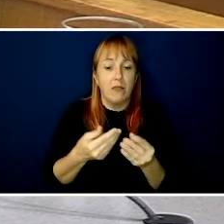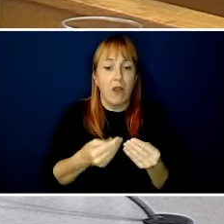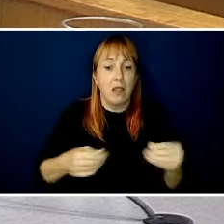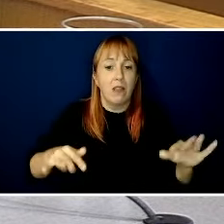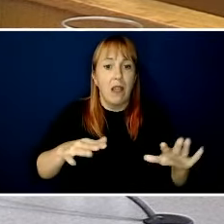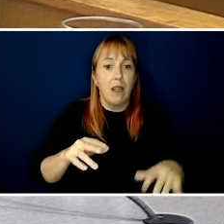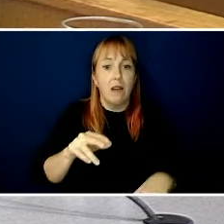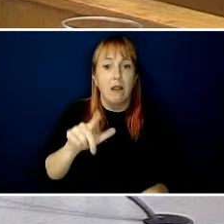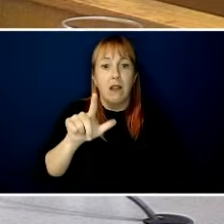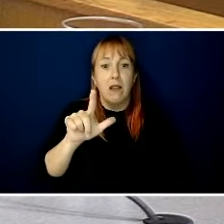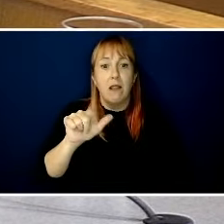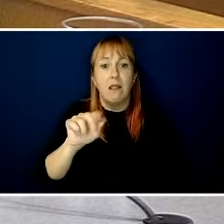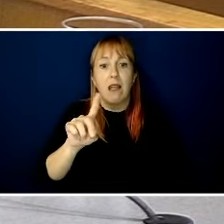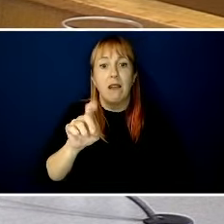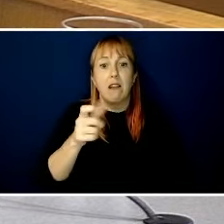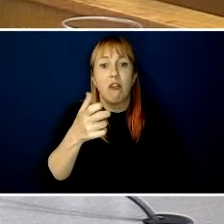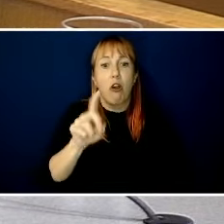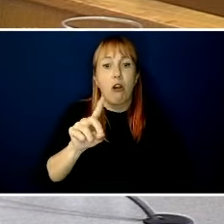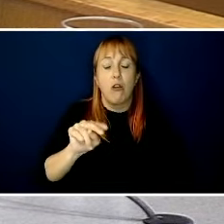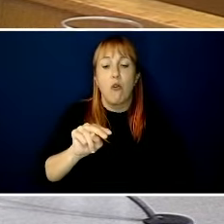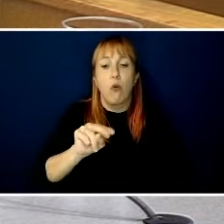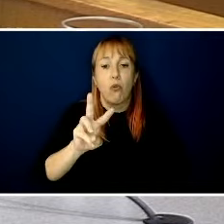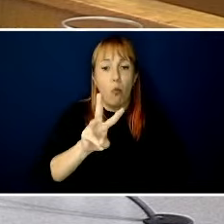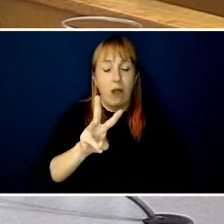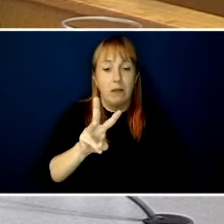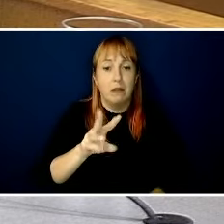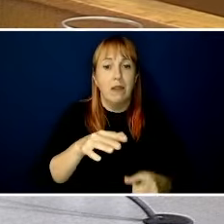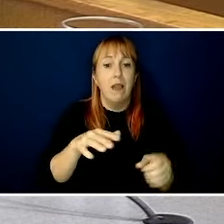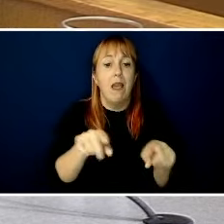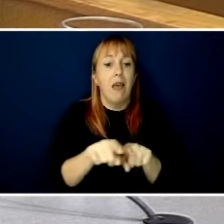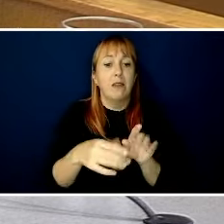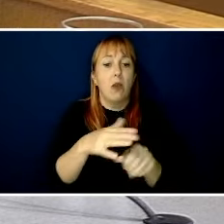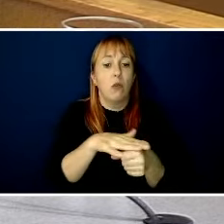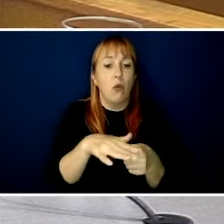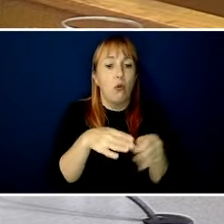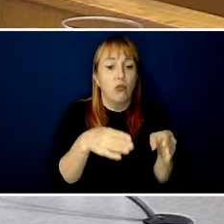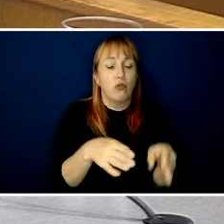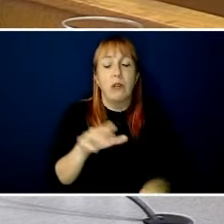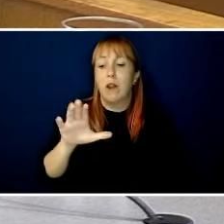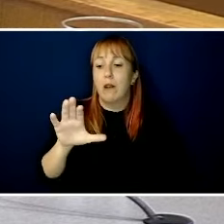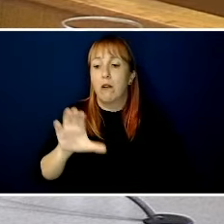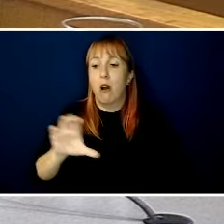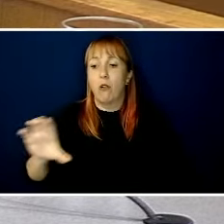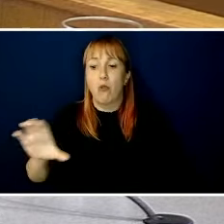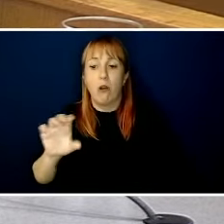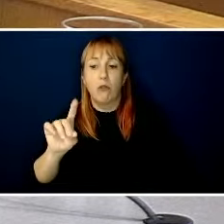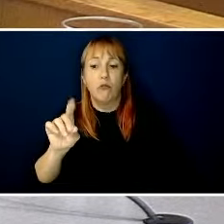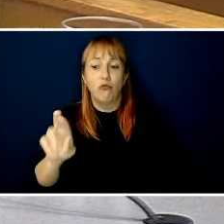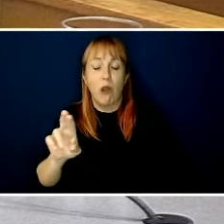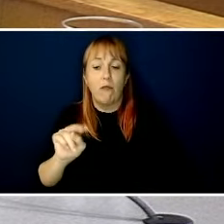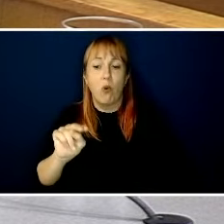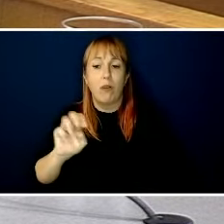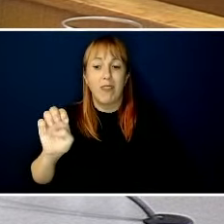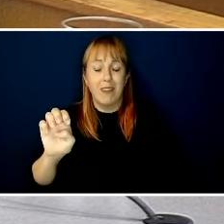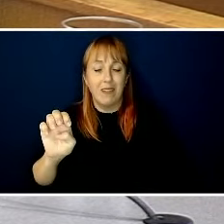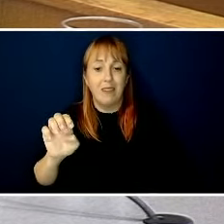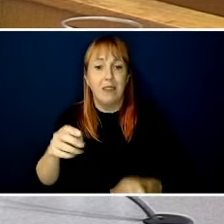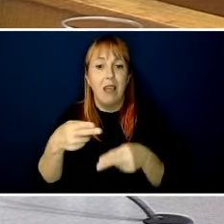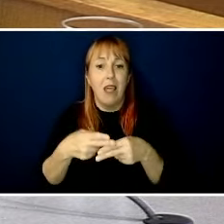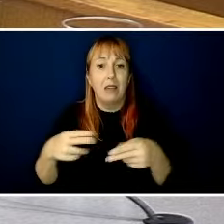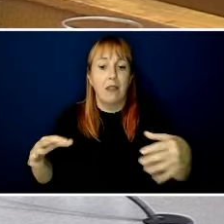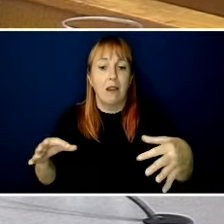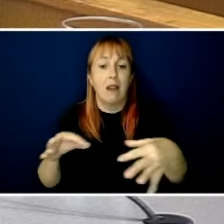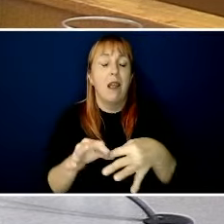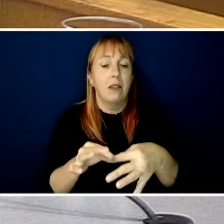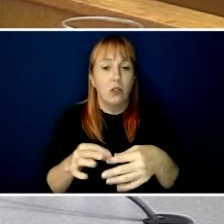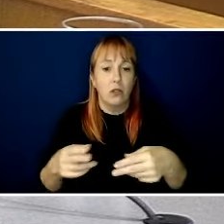a local street and to extend Colorado Drive Northwest East as a collector street to connect with Doakes